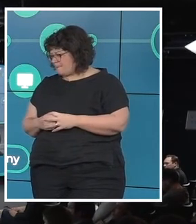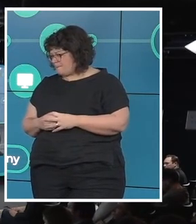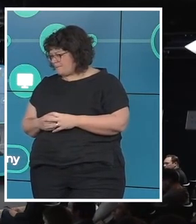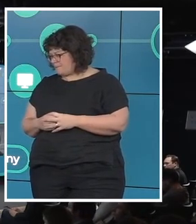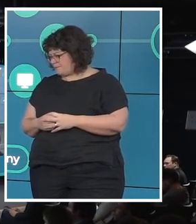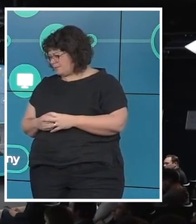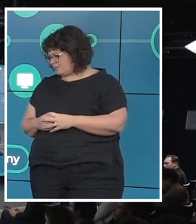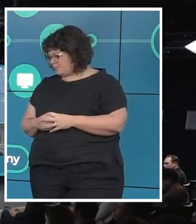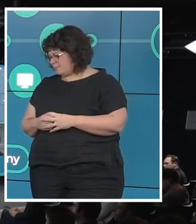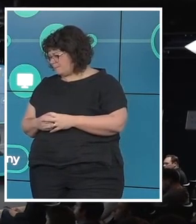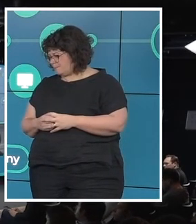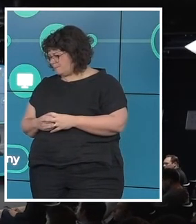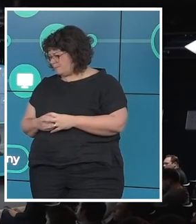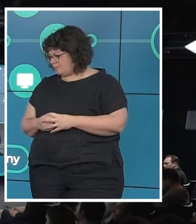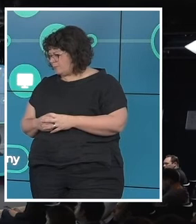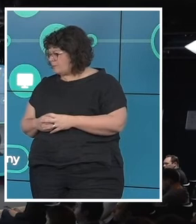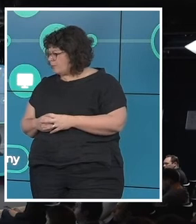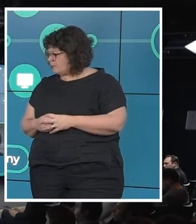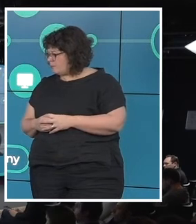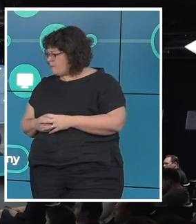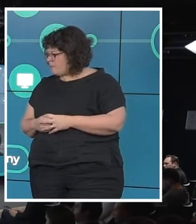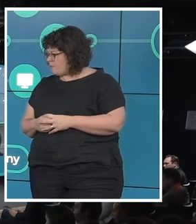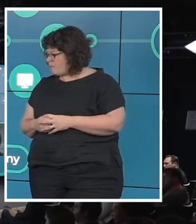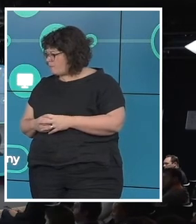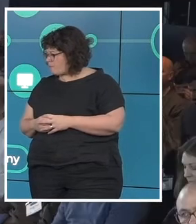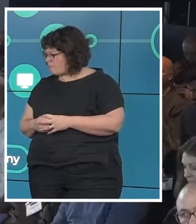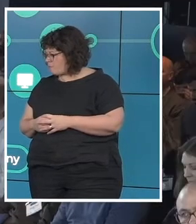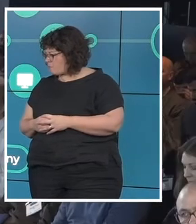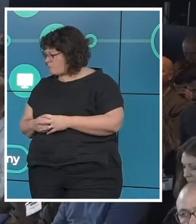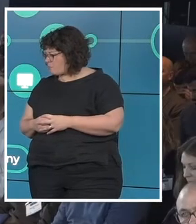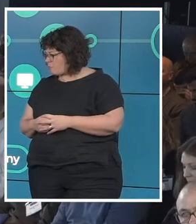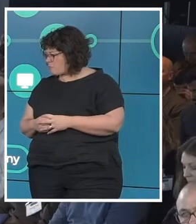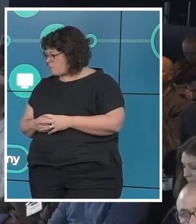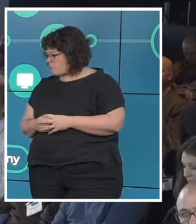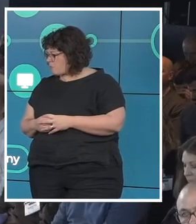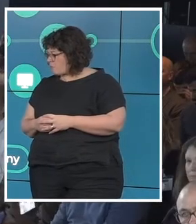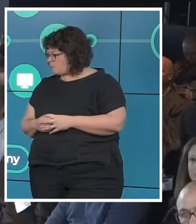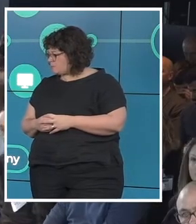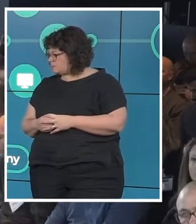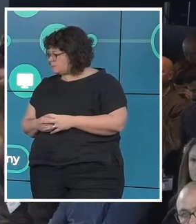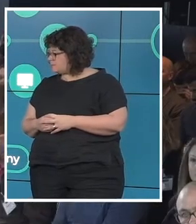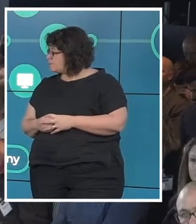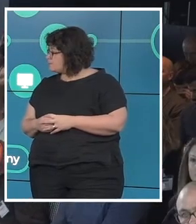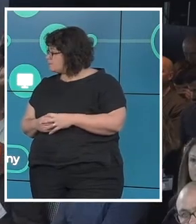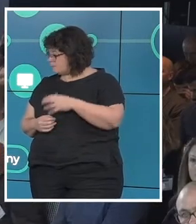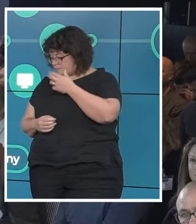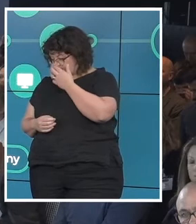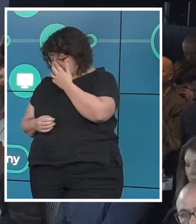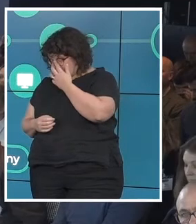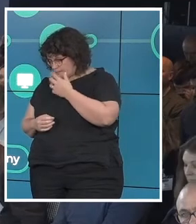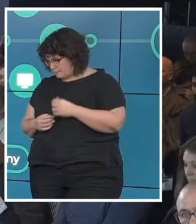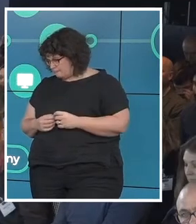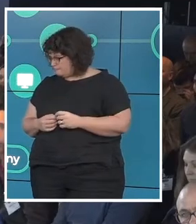question. I haven't heard, sorry, I was popped out, but in case this is relevant, we subtitle our videos, short form videos,